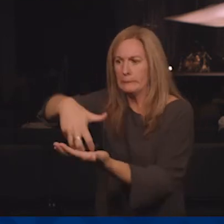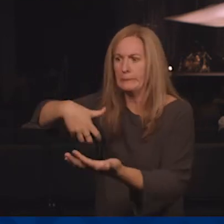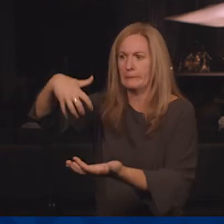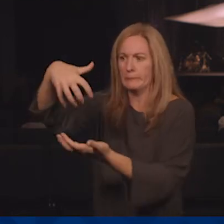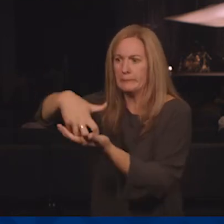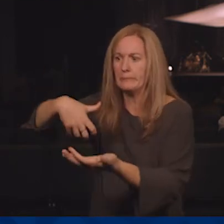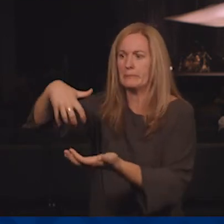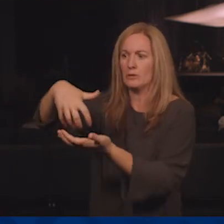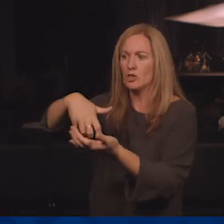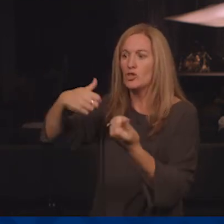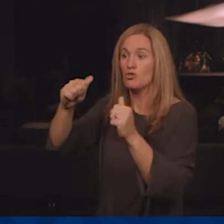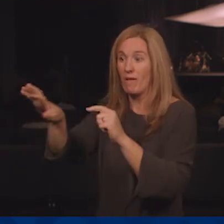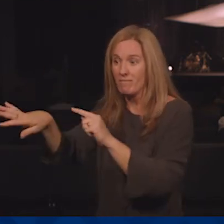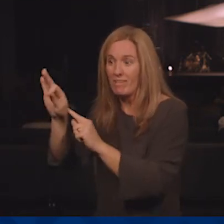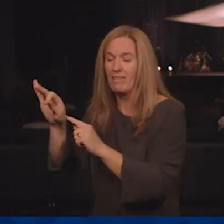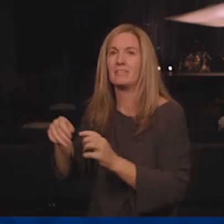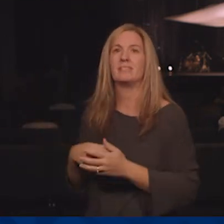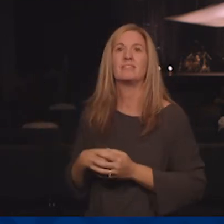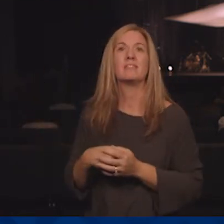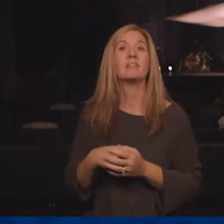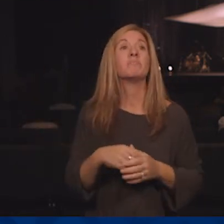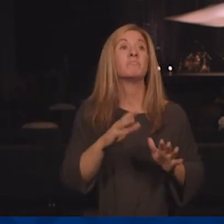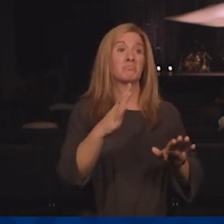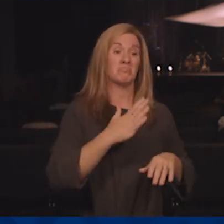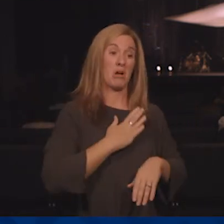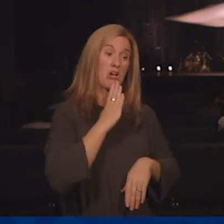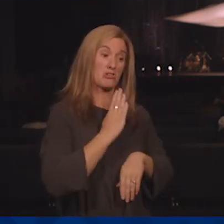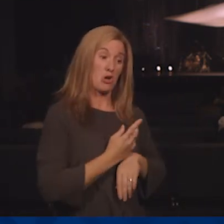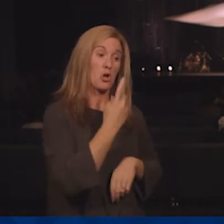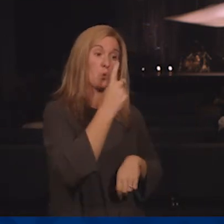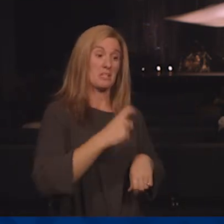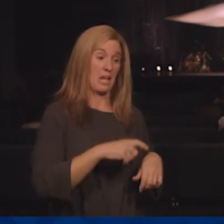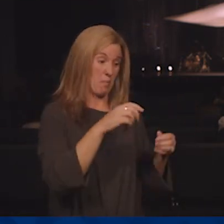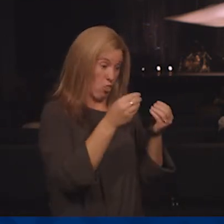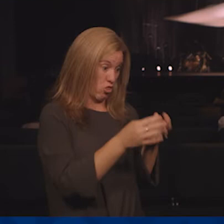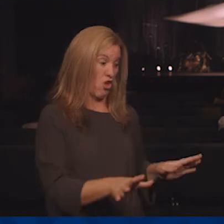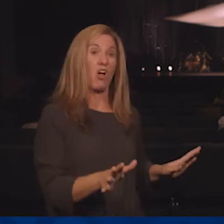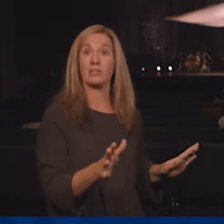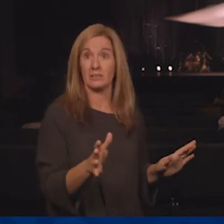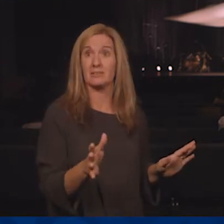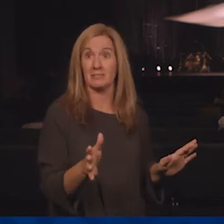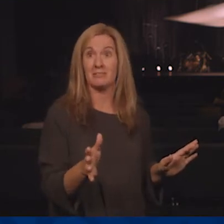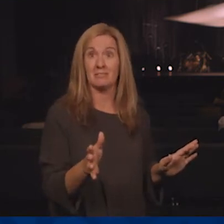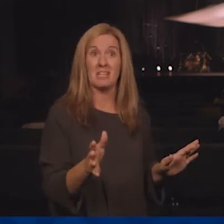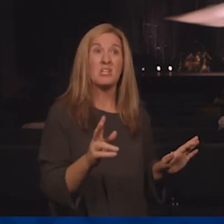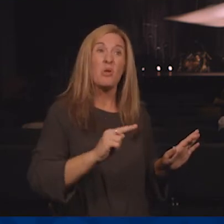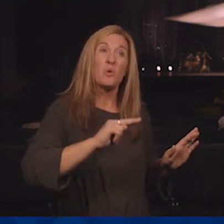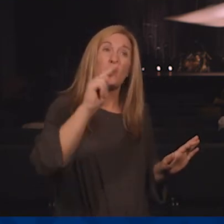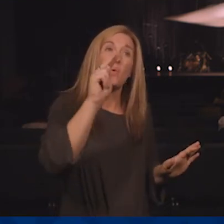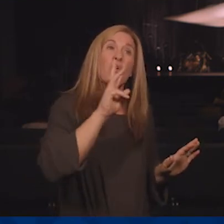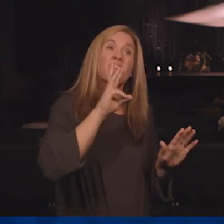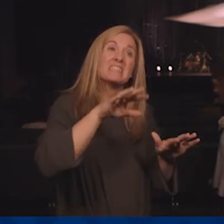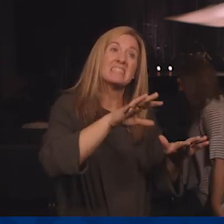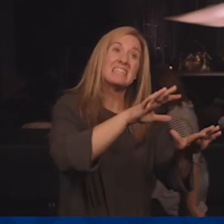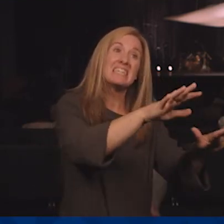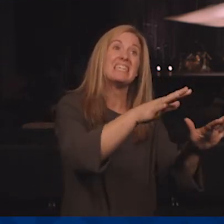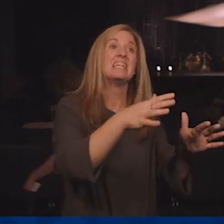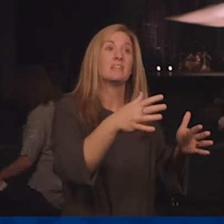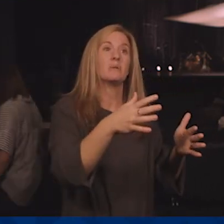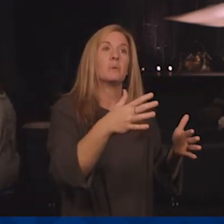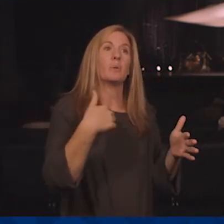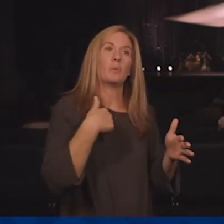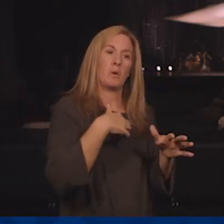The shores of the North Sea. We did baptisms in the North Sea. Crowded beach, ice cold water. She was nowhere